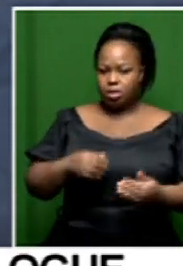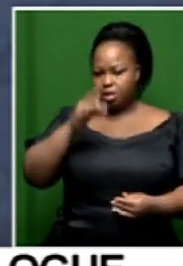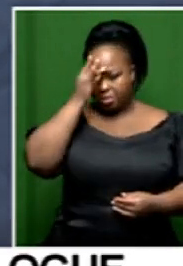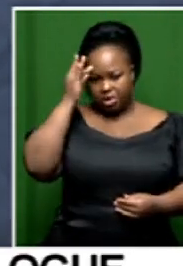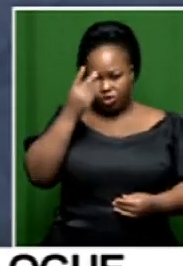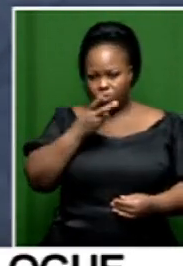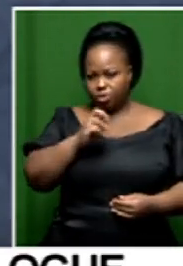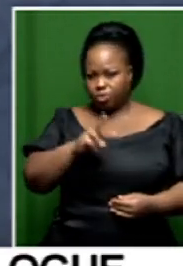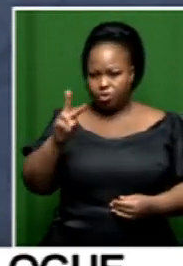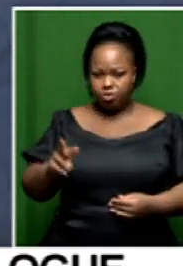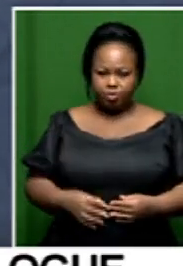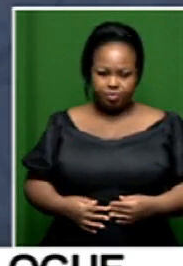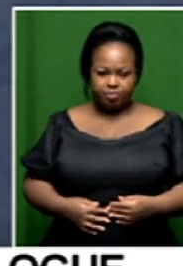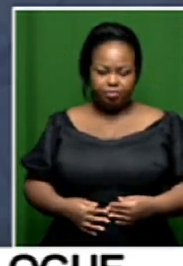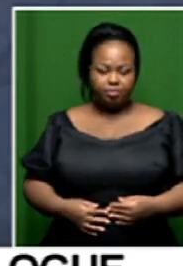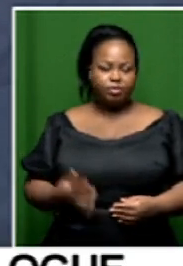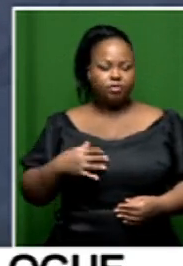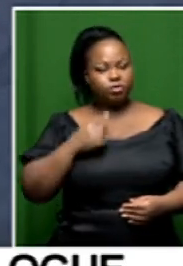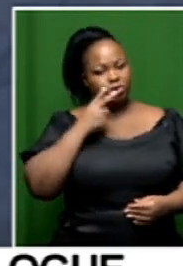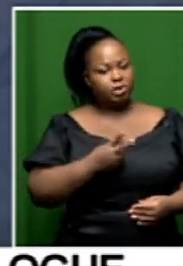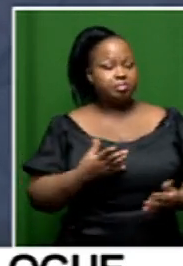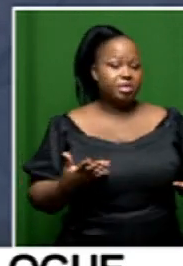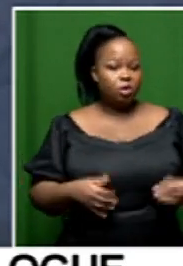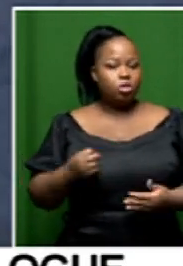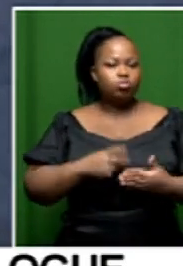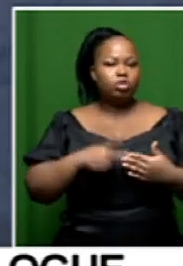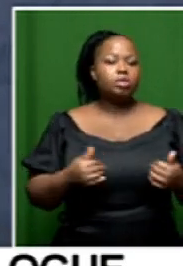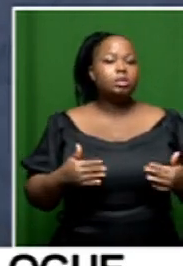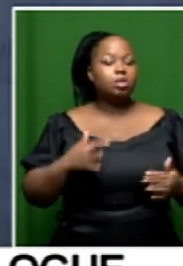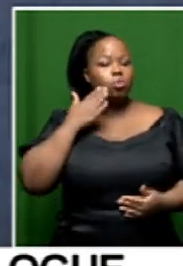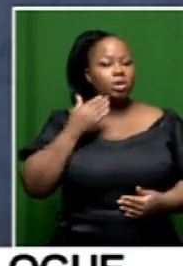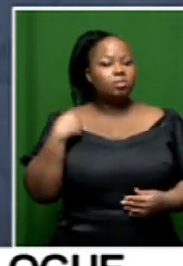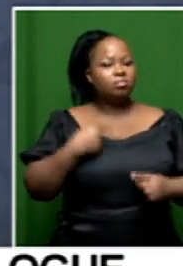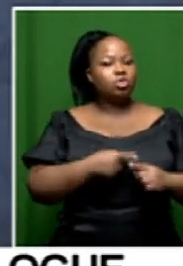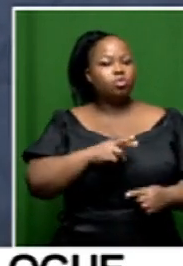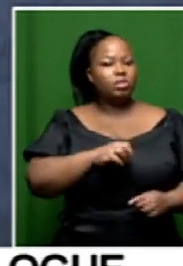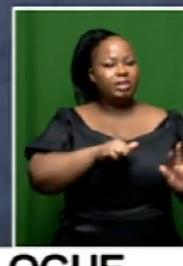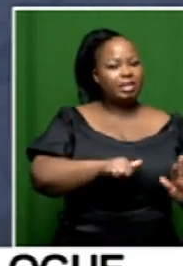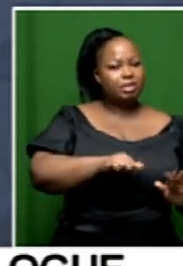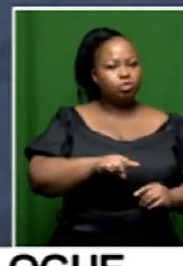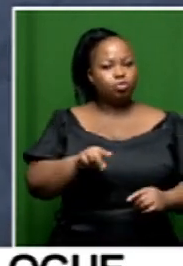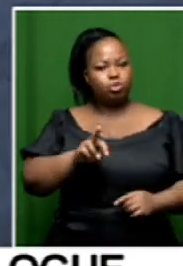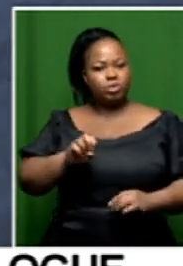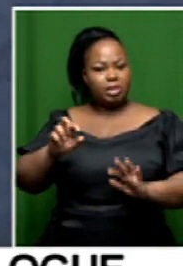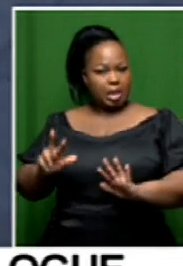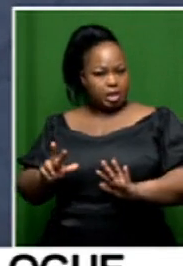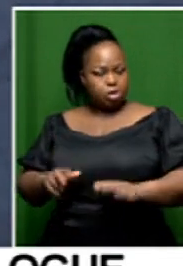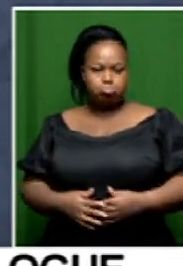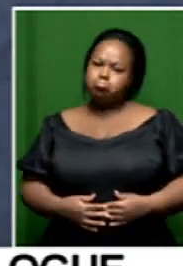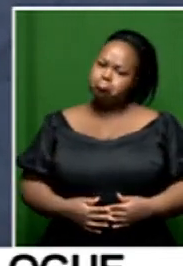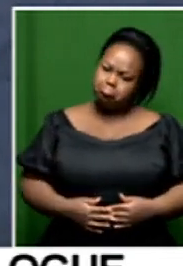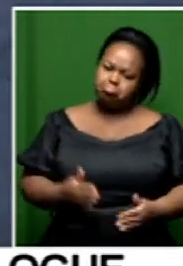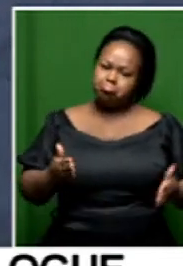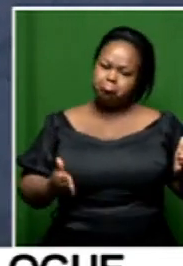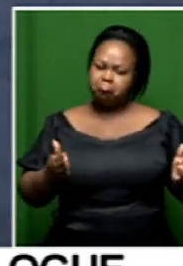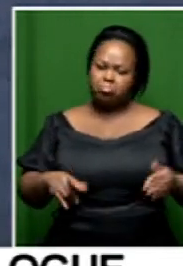22? If you look at where we're coming from, I mean, the project started as early as 2006, 2008. So